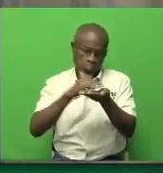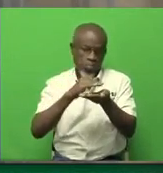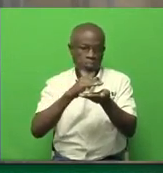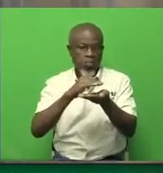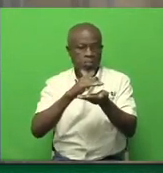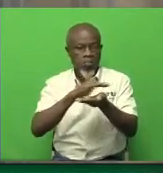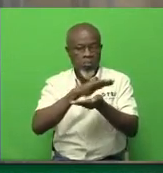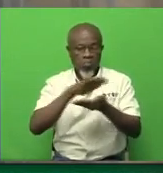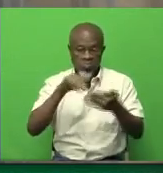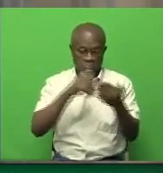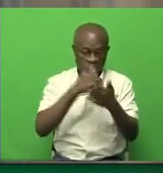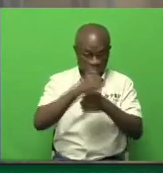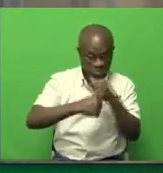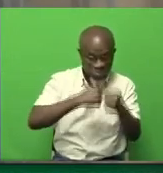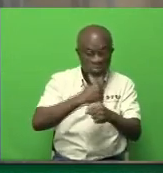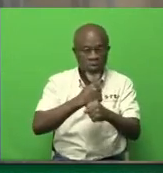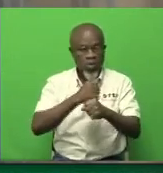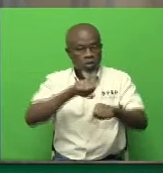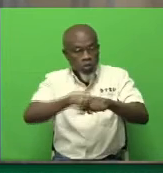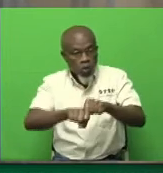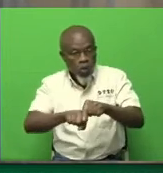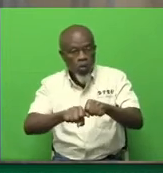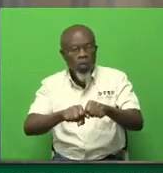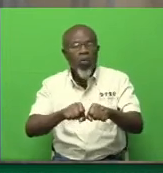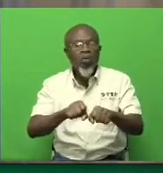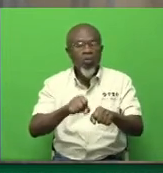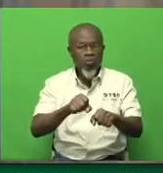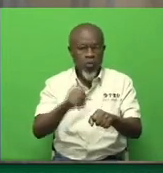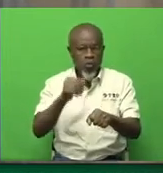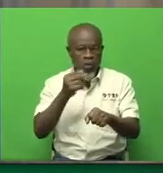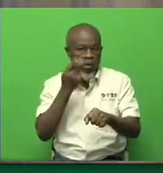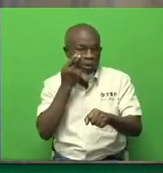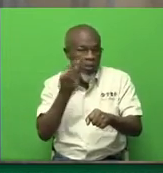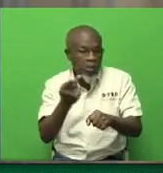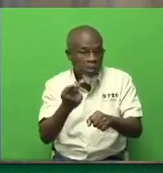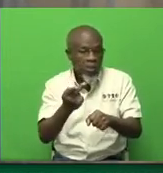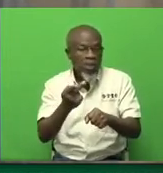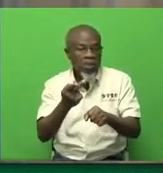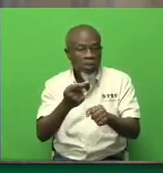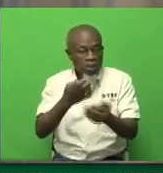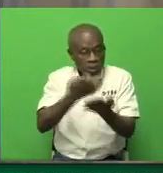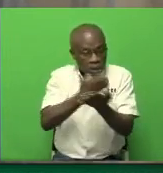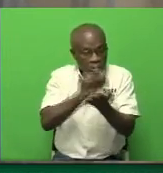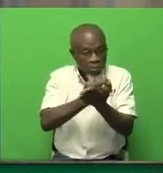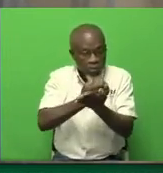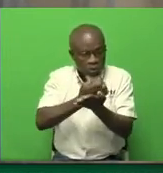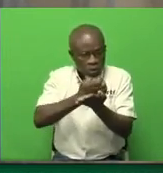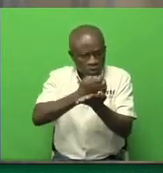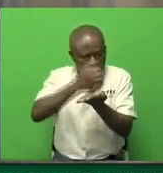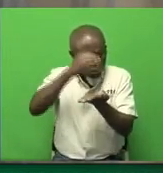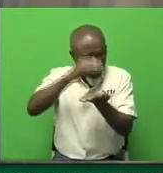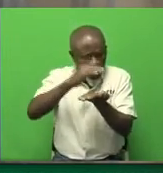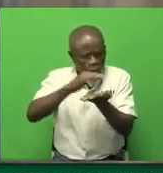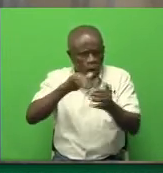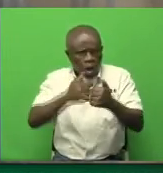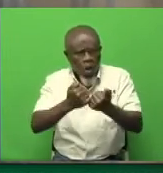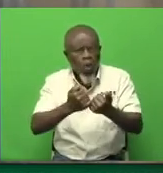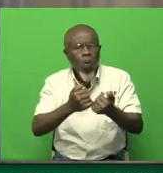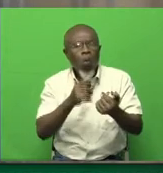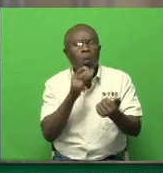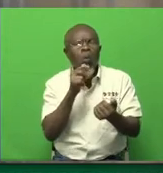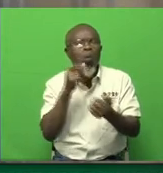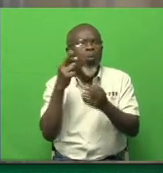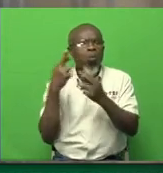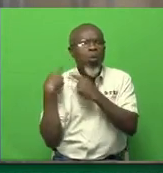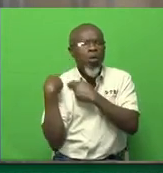so it is ever done that the cause for economic collapse lies not with coven but something much more much more